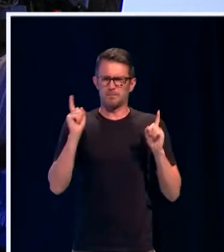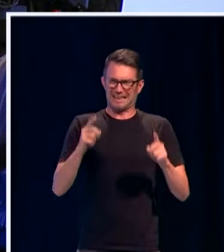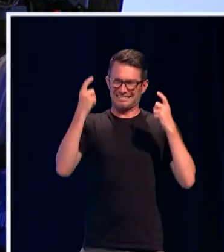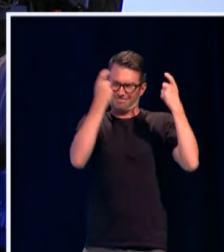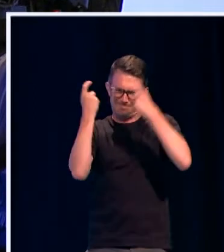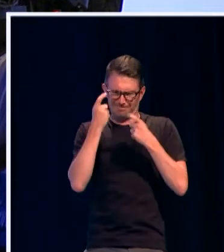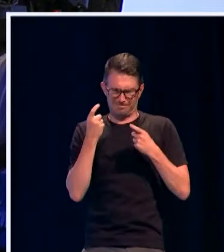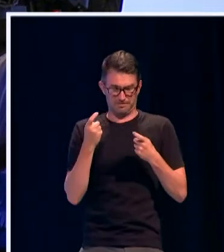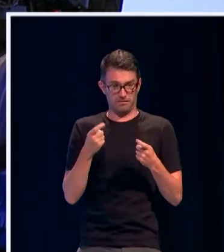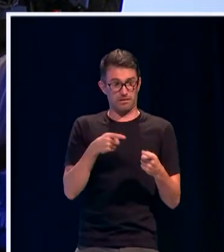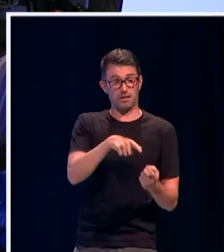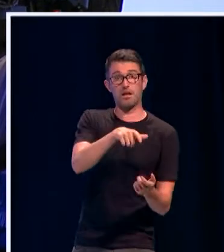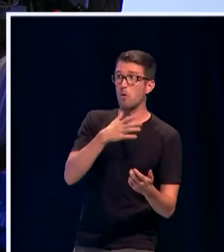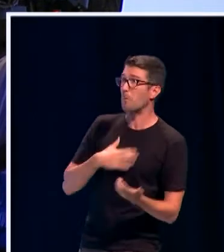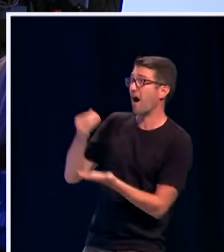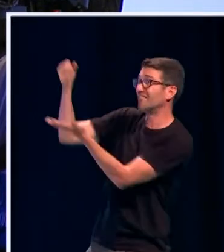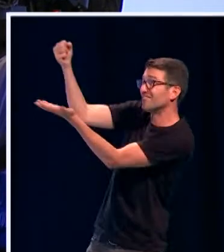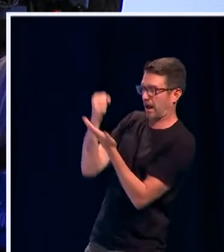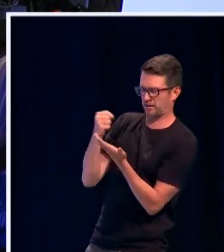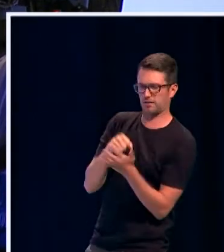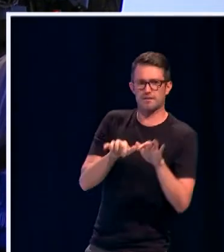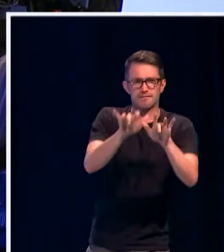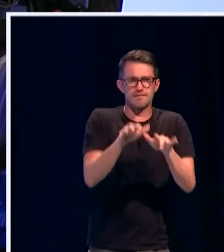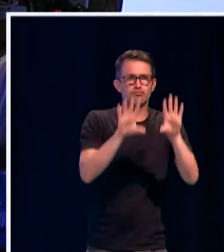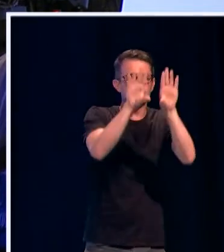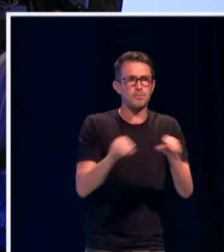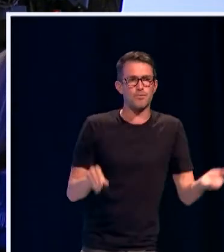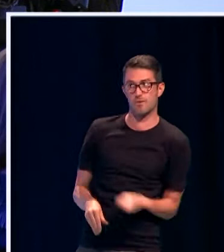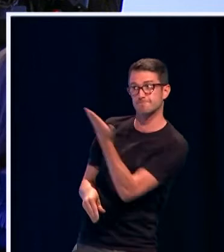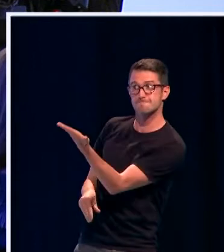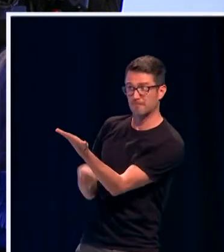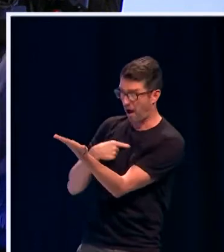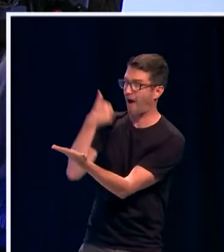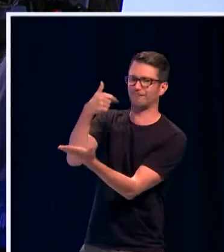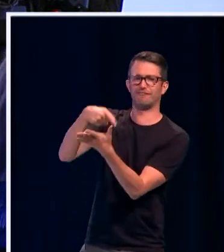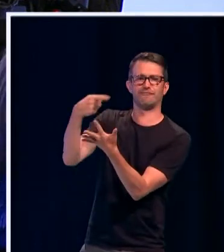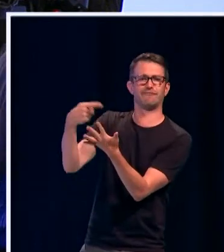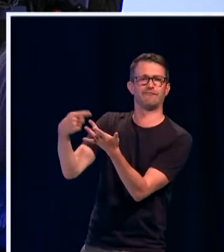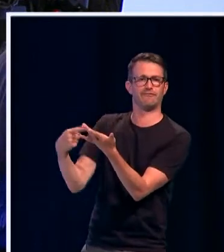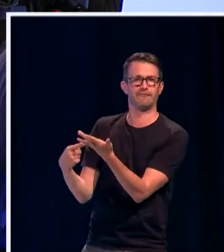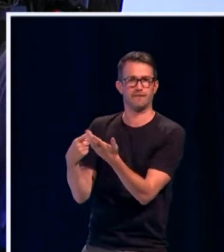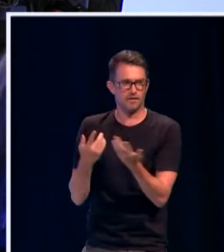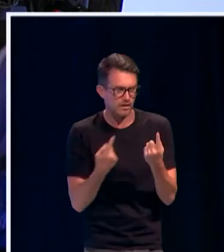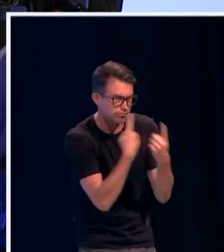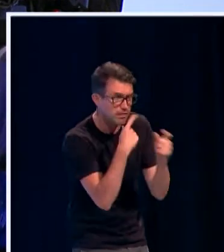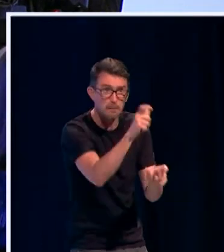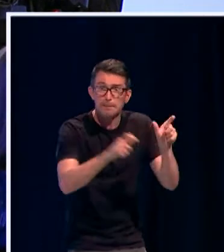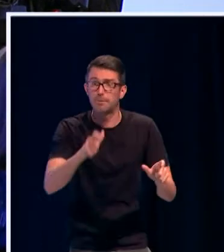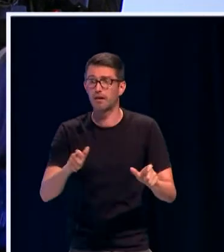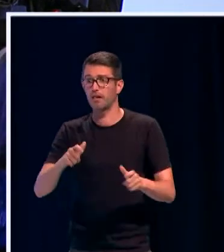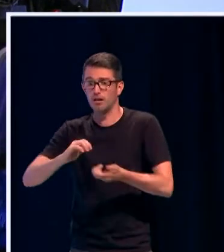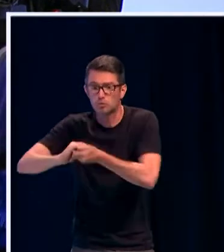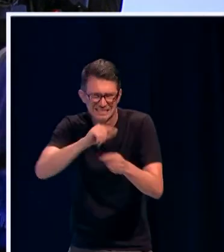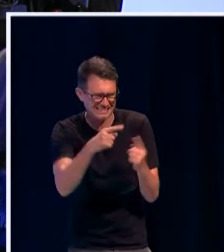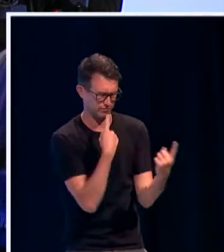seek out and talk to DPOs, and through this meaningful engagement contributes to their capacity to engage with governments and